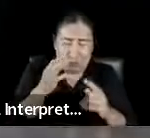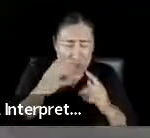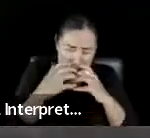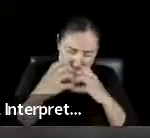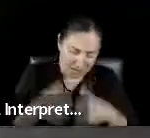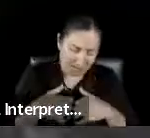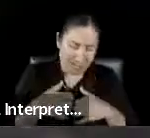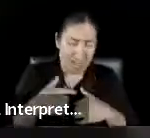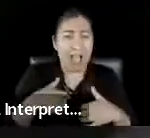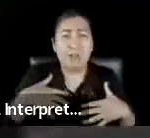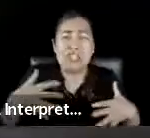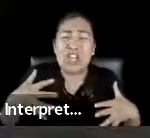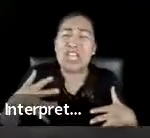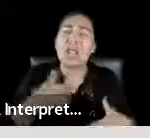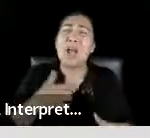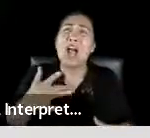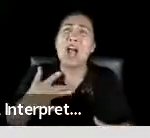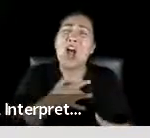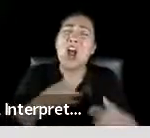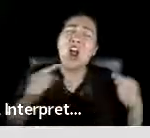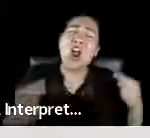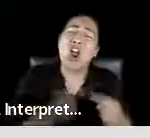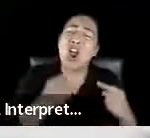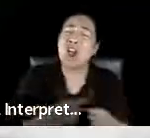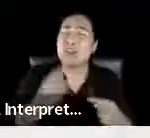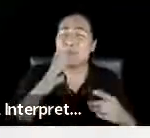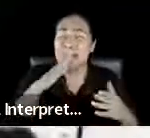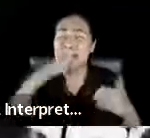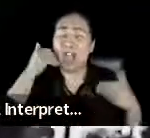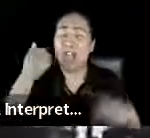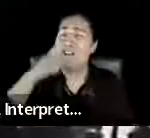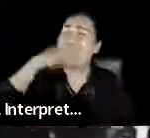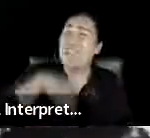My heart is aching. The smile I'm faking that you're mistaking for